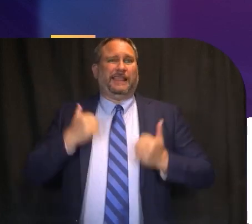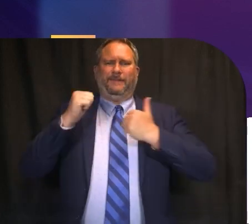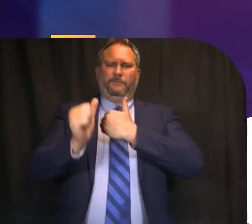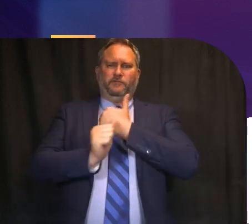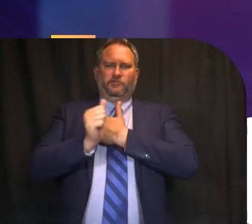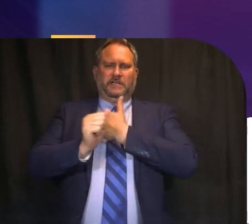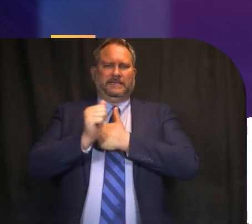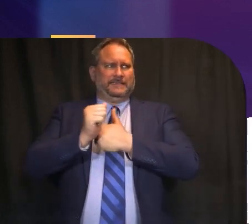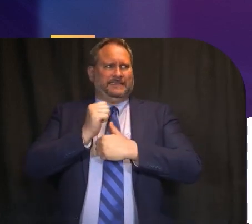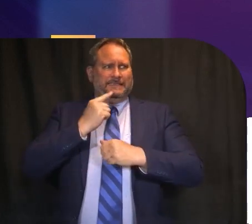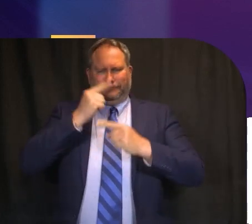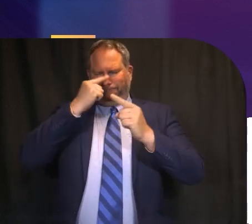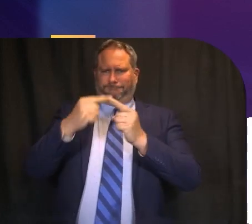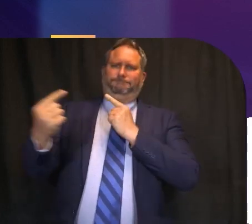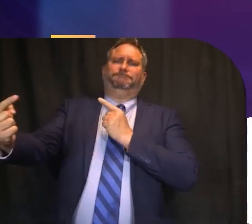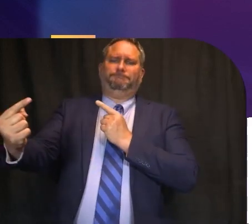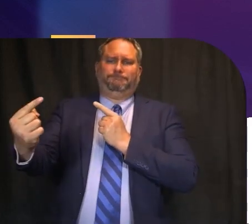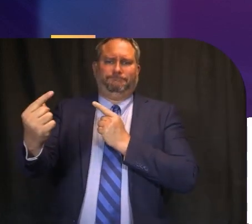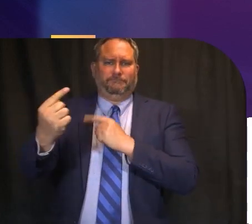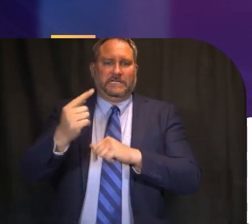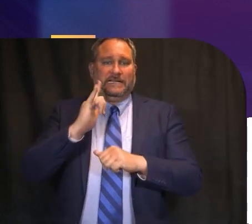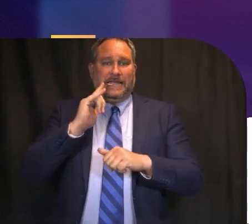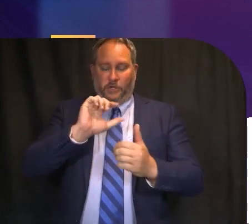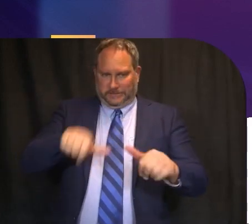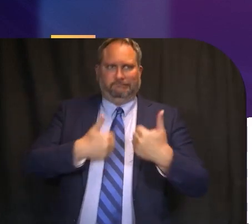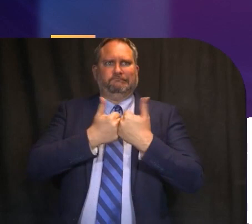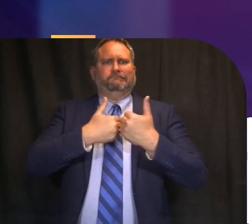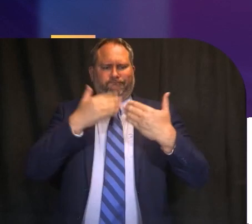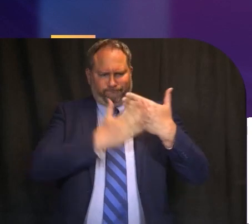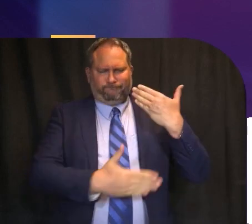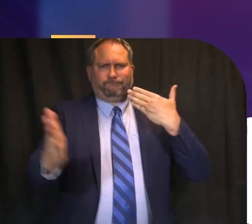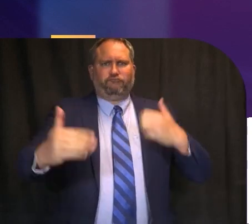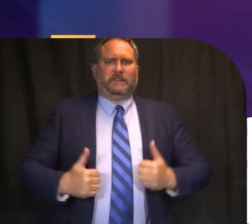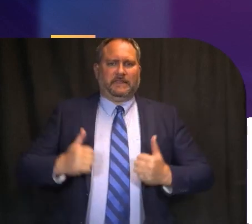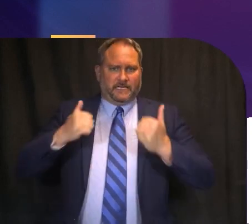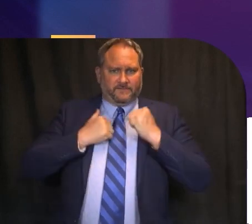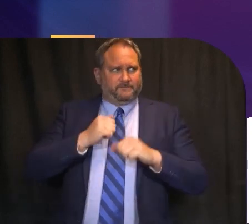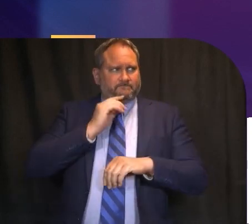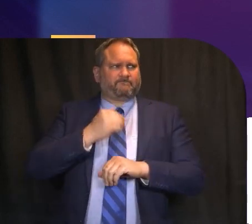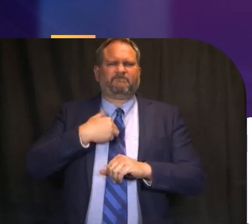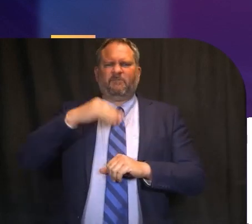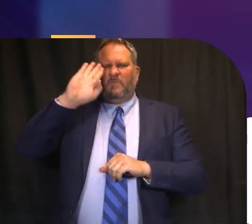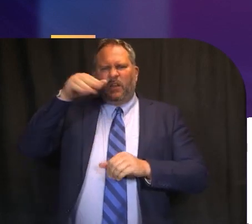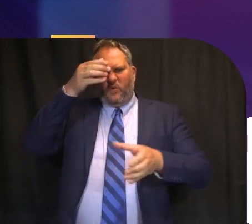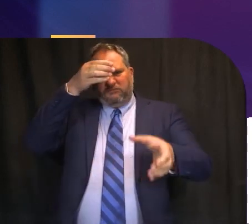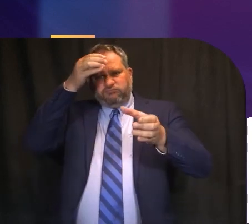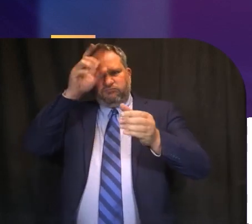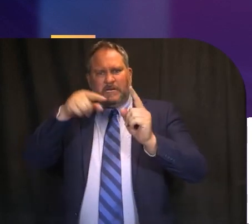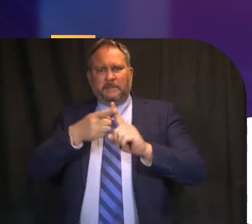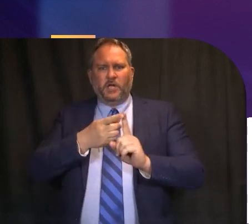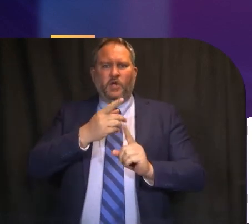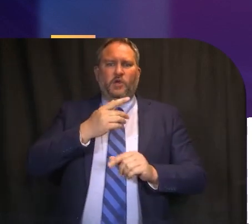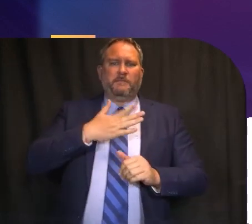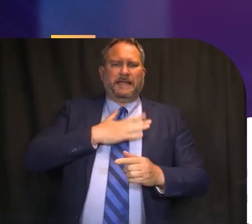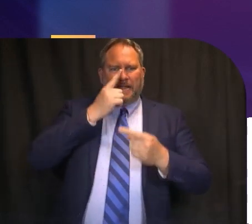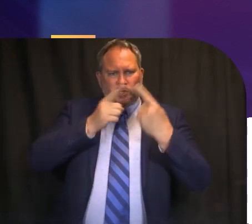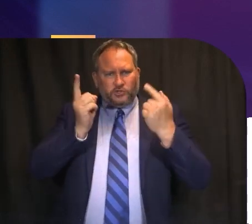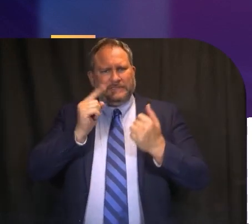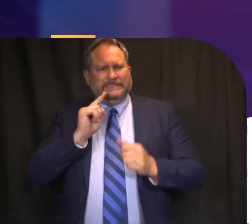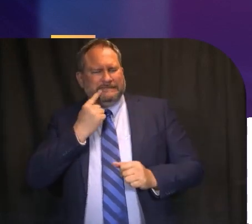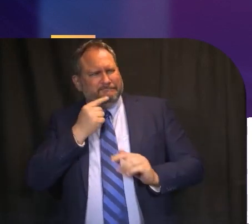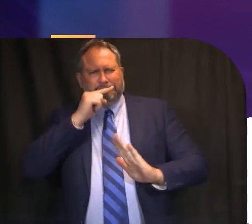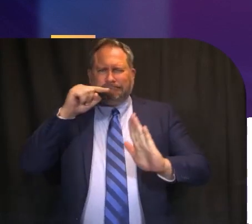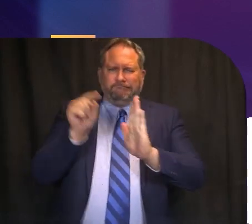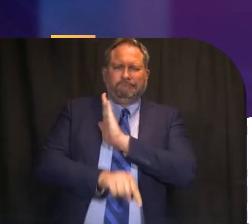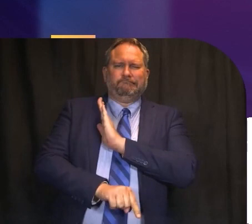Although I knew a lot about my allergy and its severity, I did not see anyone else around me navigating similar experiences. There was a point in time